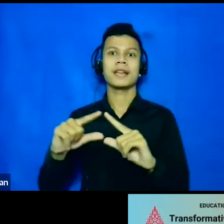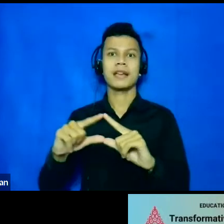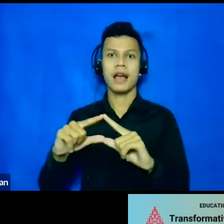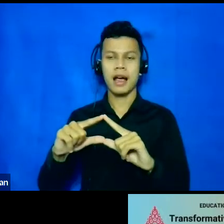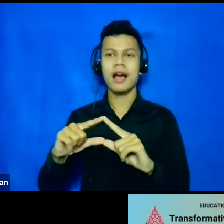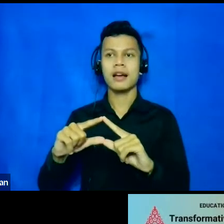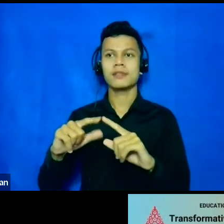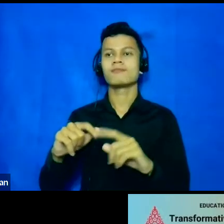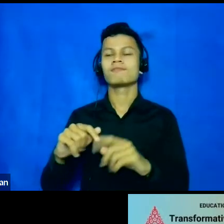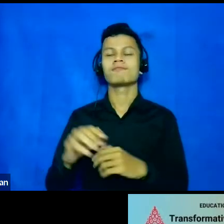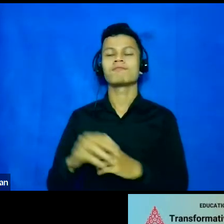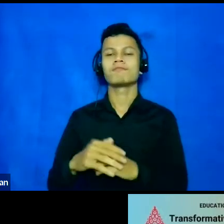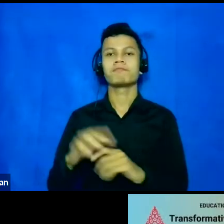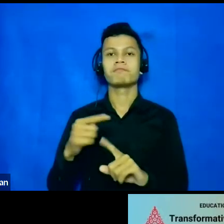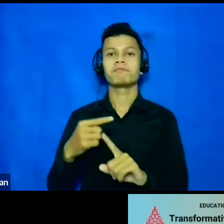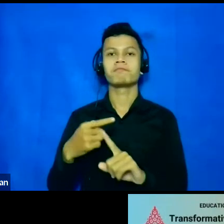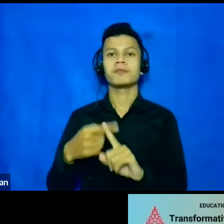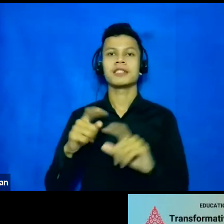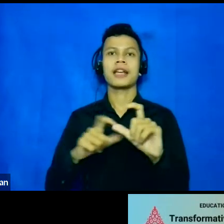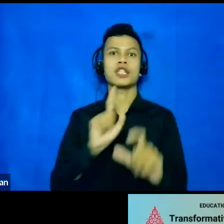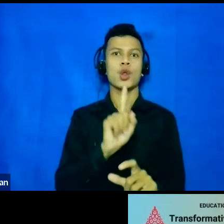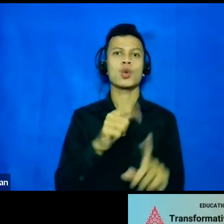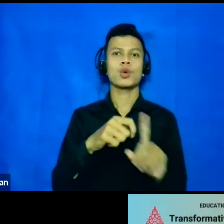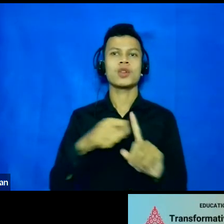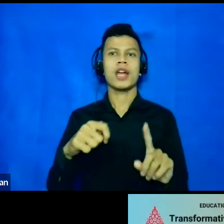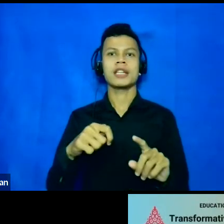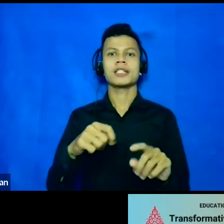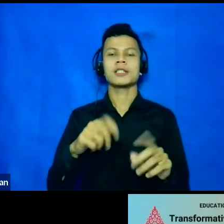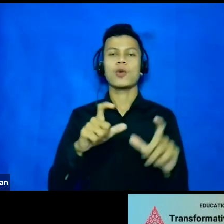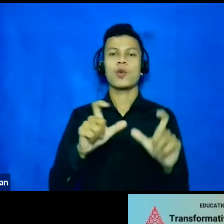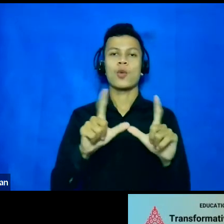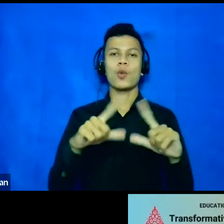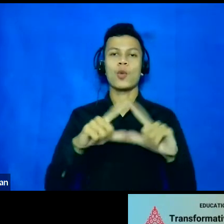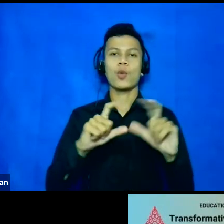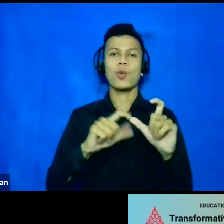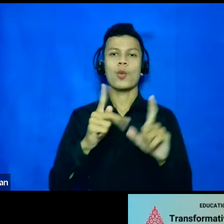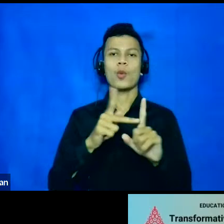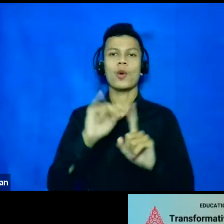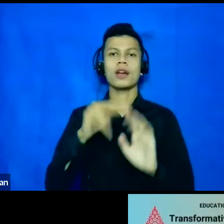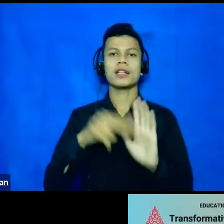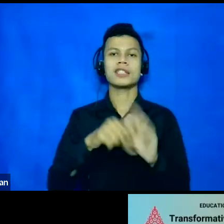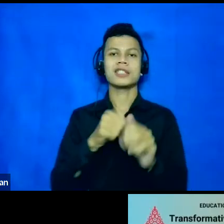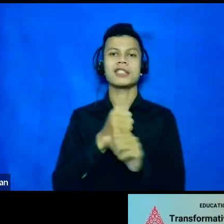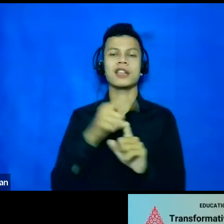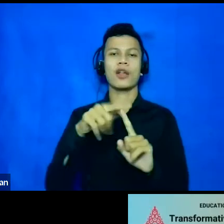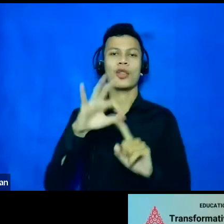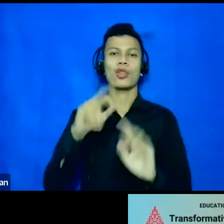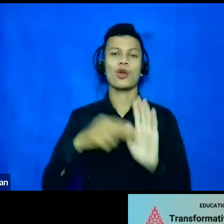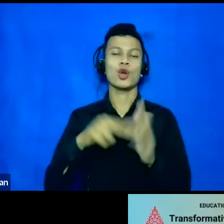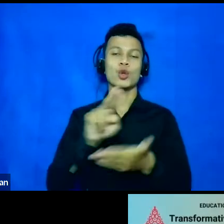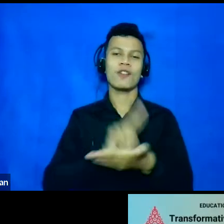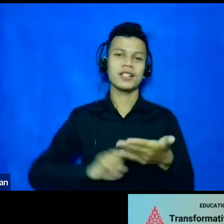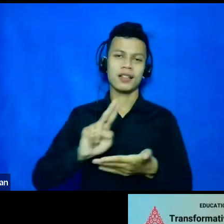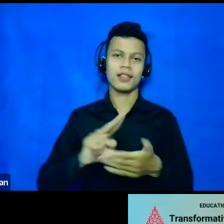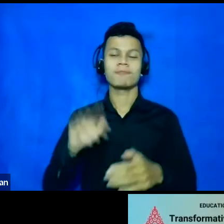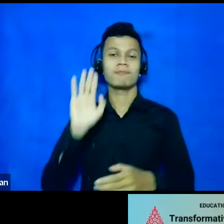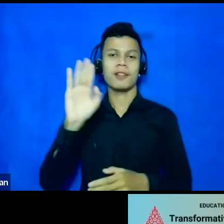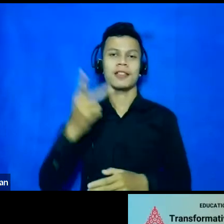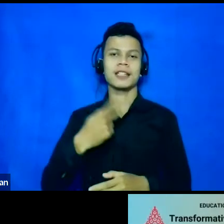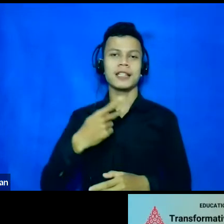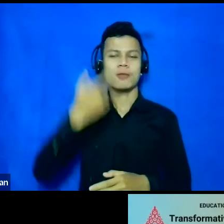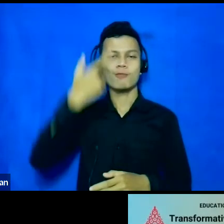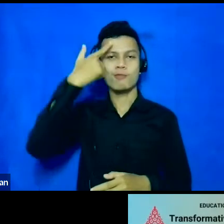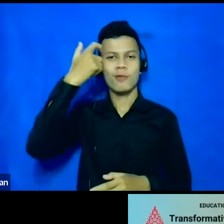up the floor to Rachel Cooper, who will be sharing about lessons learned from remote learning during COVID-19 in East Asia